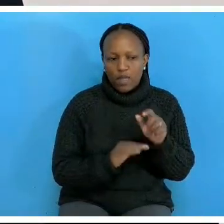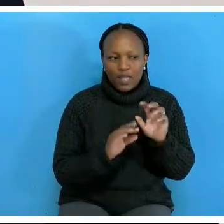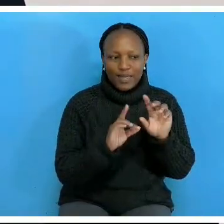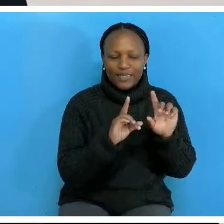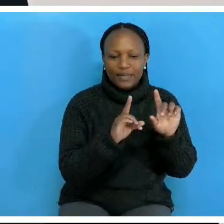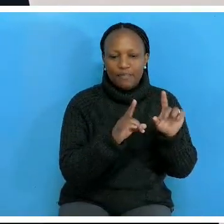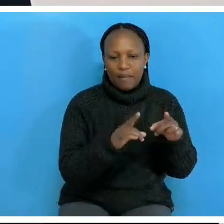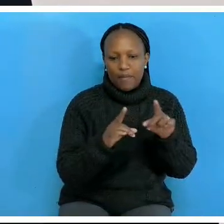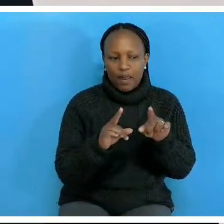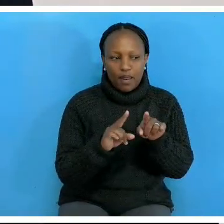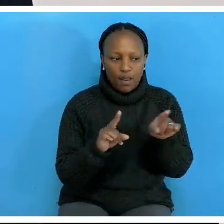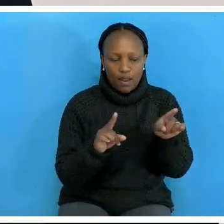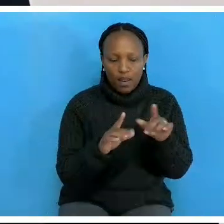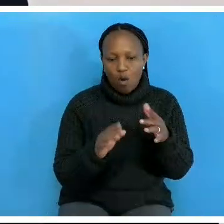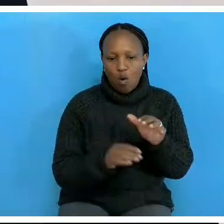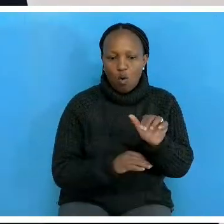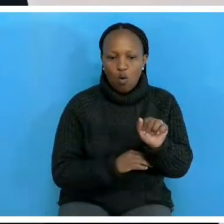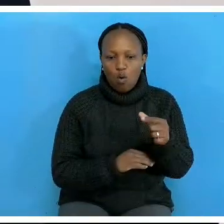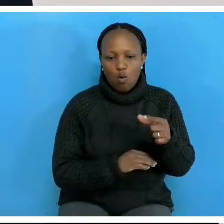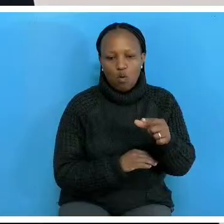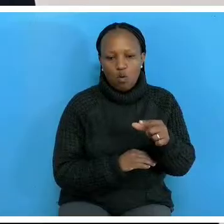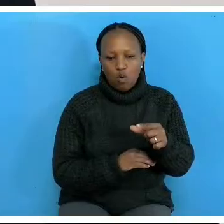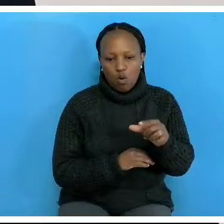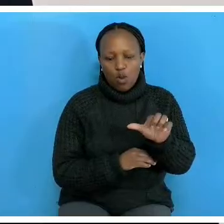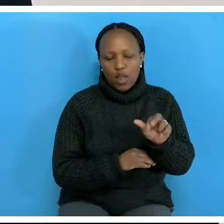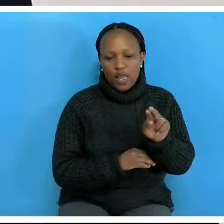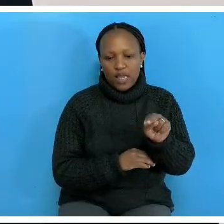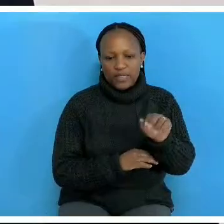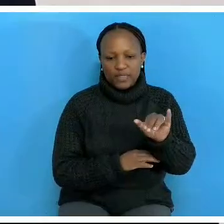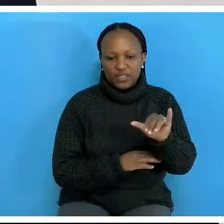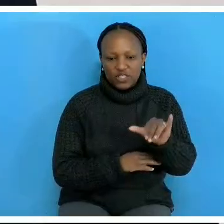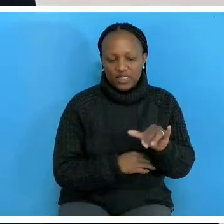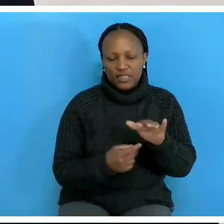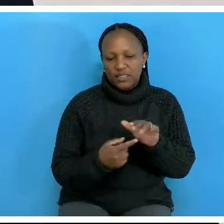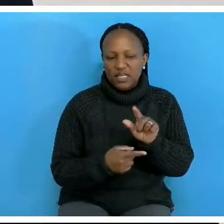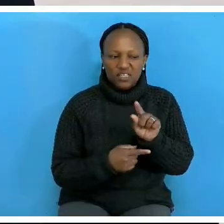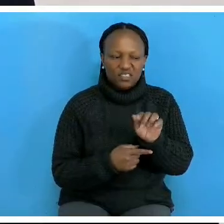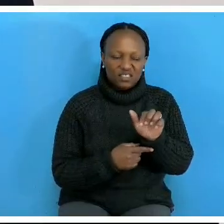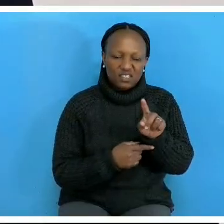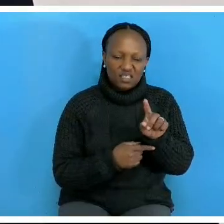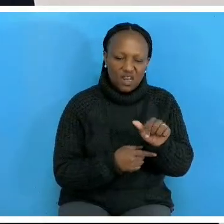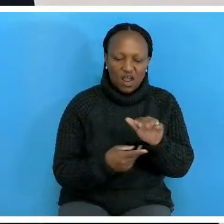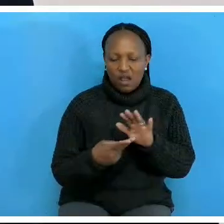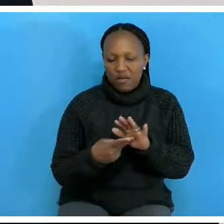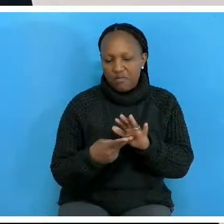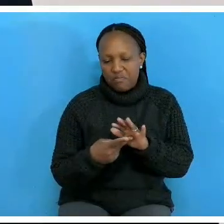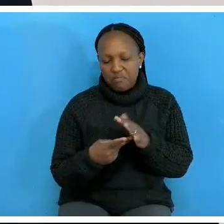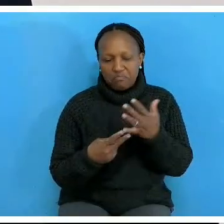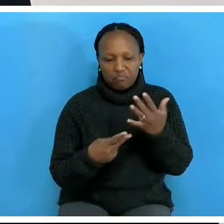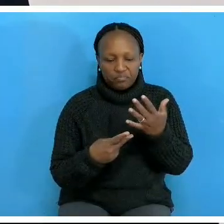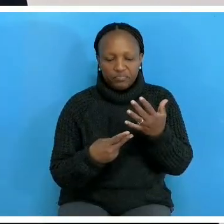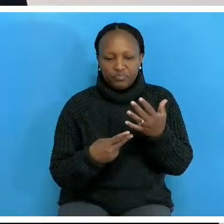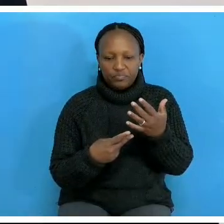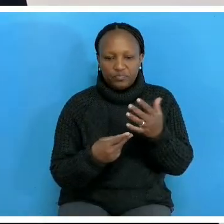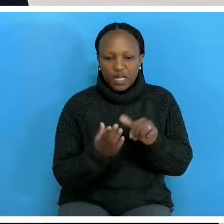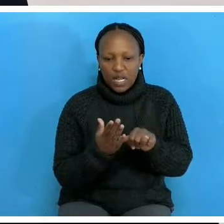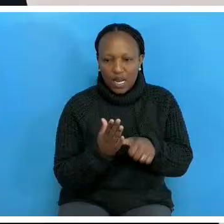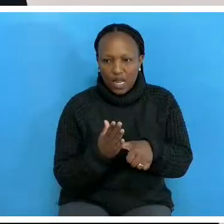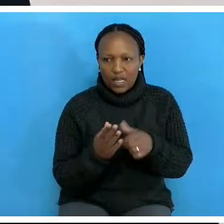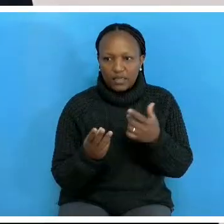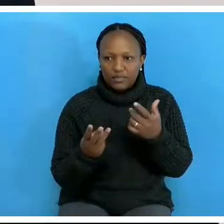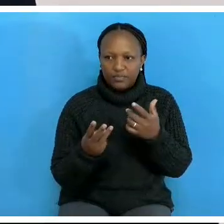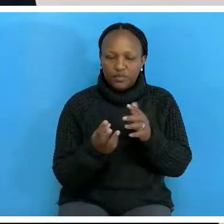or entities that have active programs, that runs TIDA, that runs, like the GEP, that runs grant and